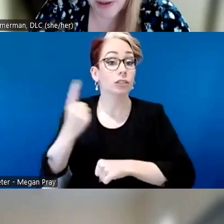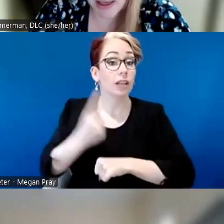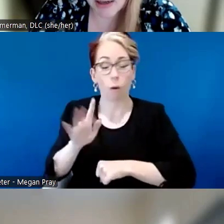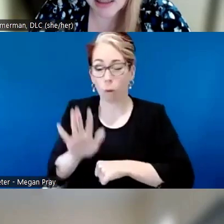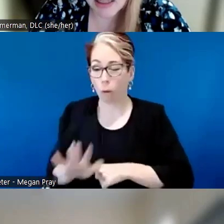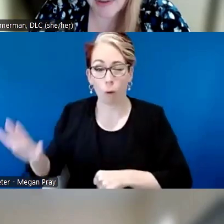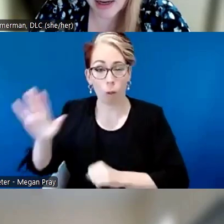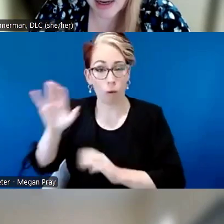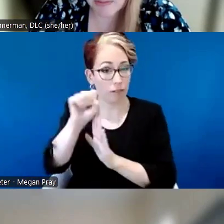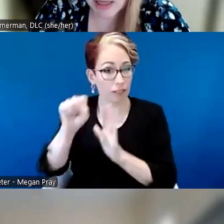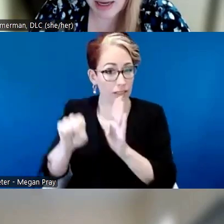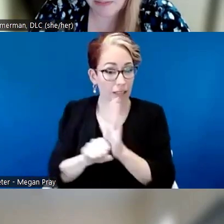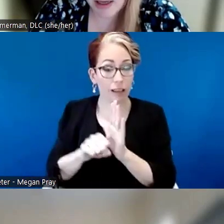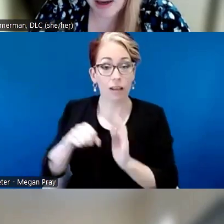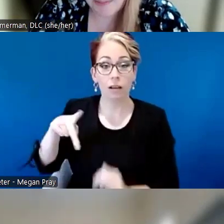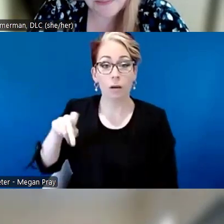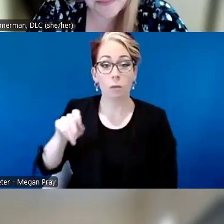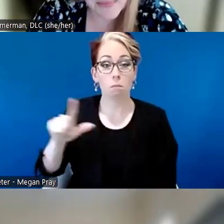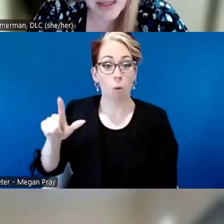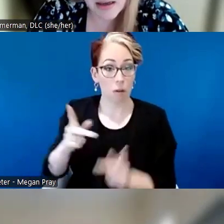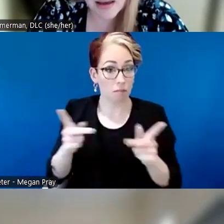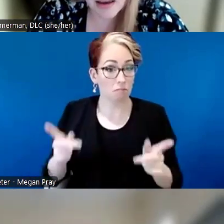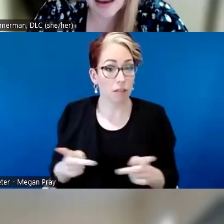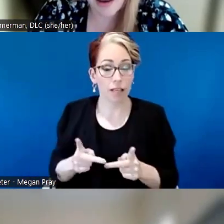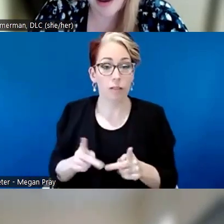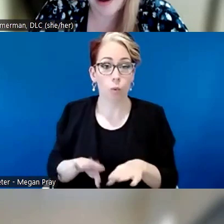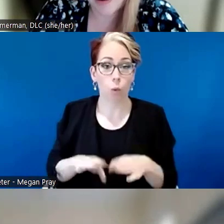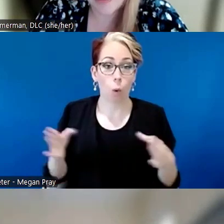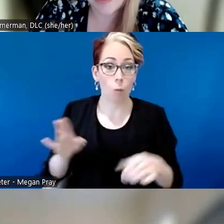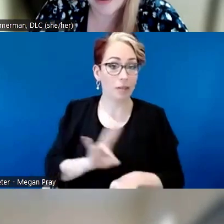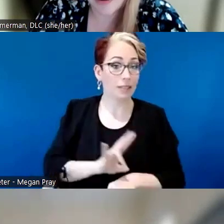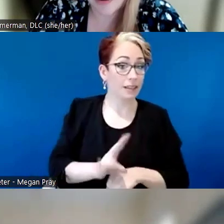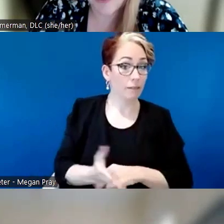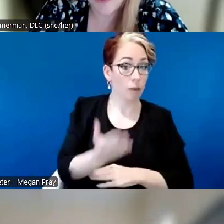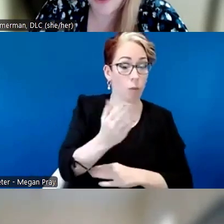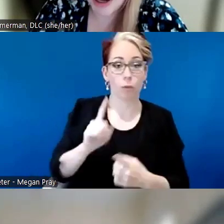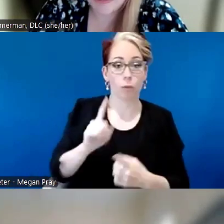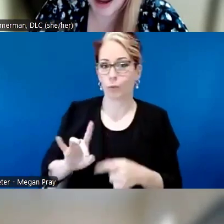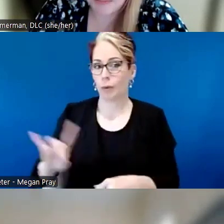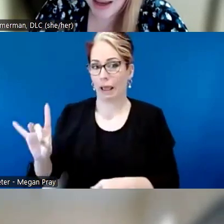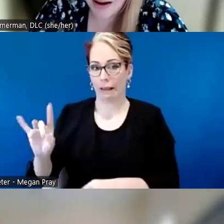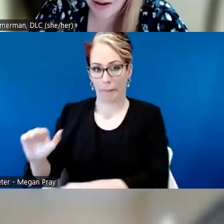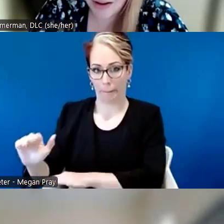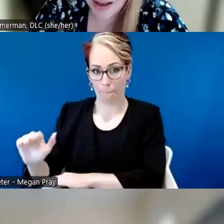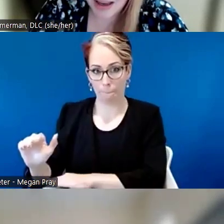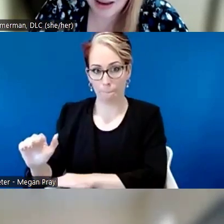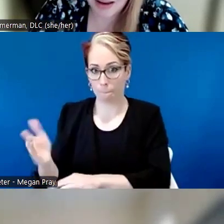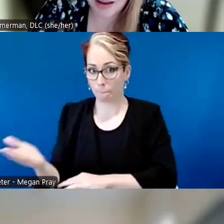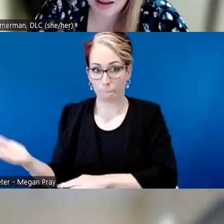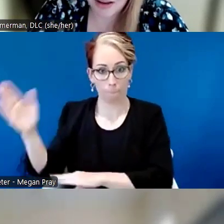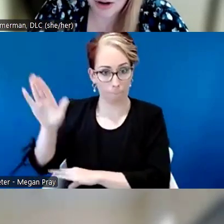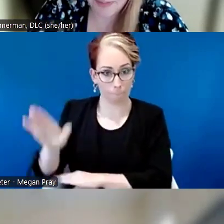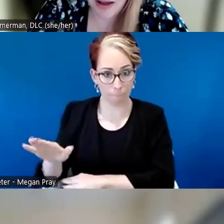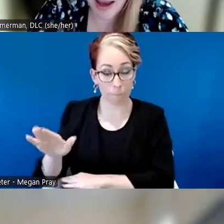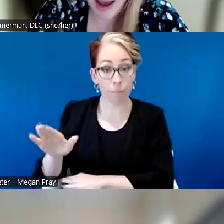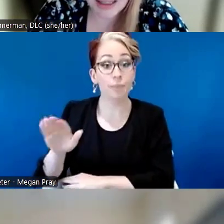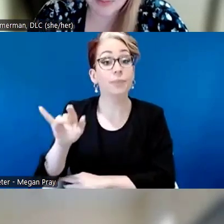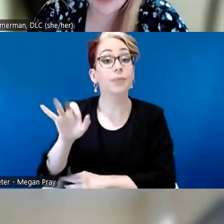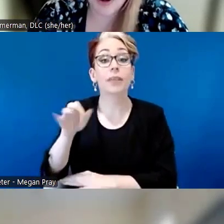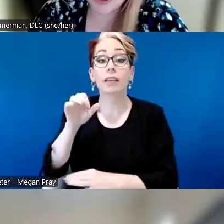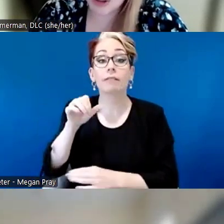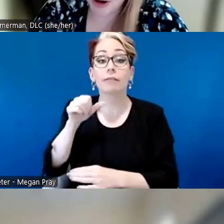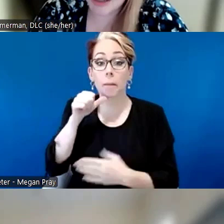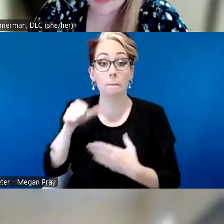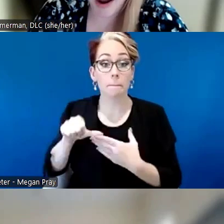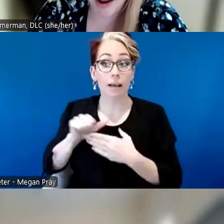be open 7 a.m. to 8 p.m. And if you're voting by mail, your ballot has to